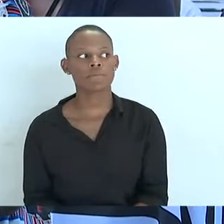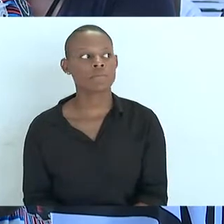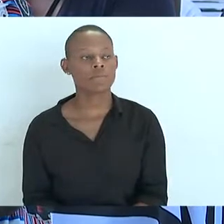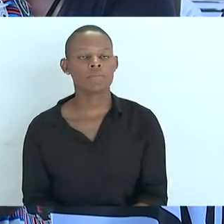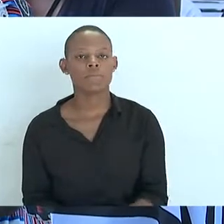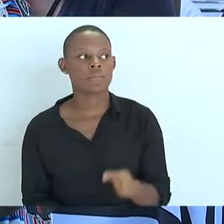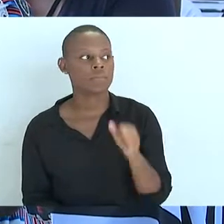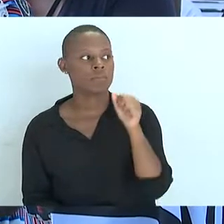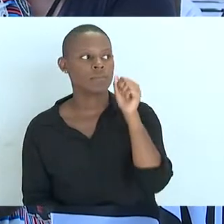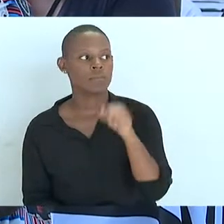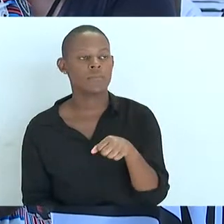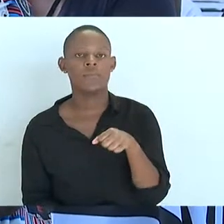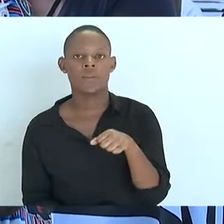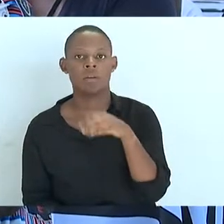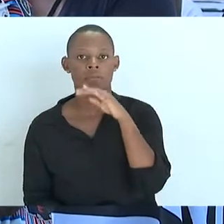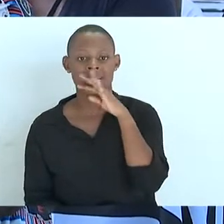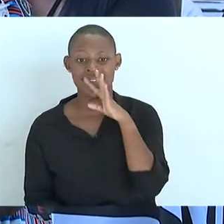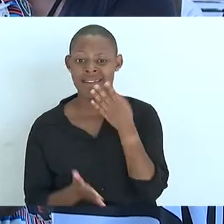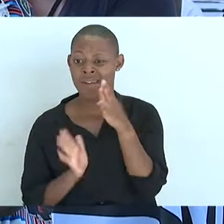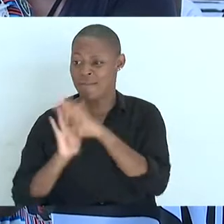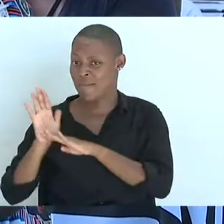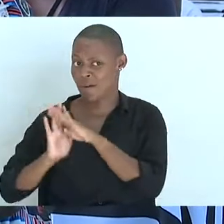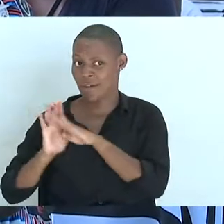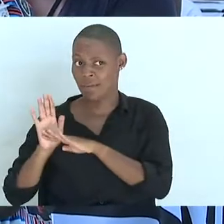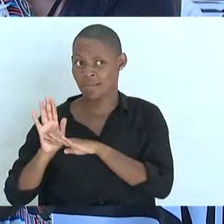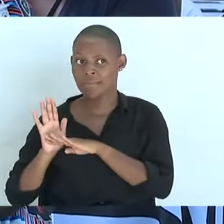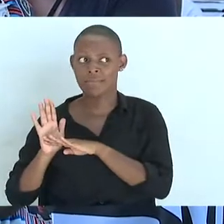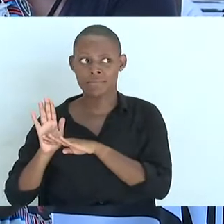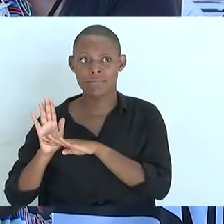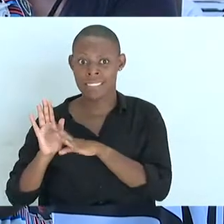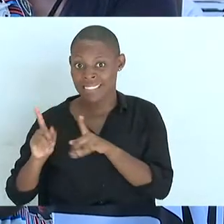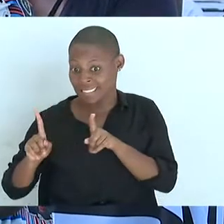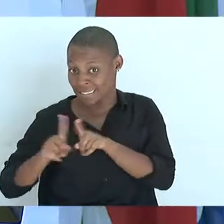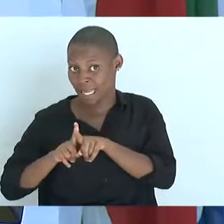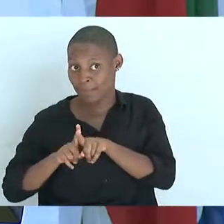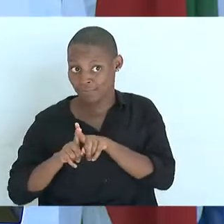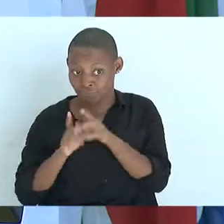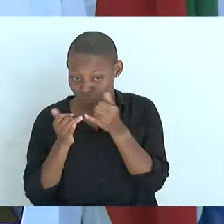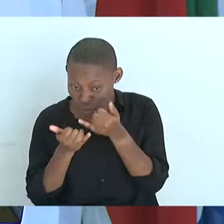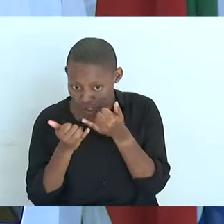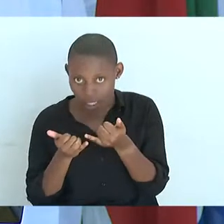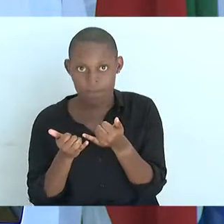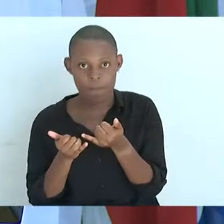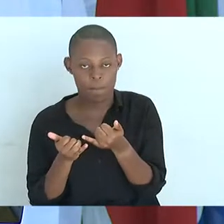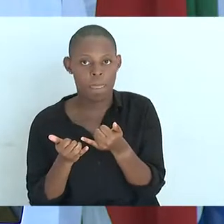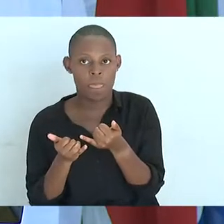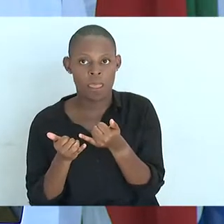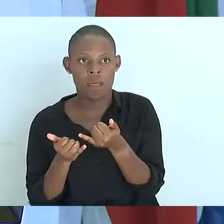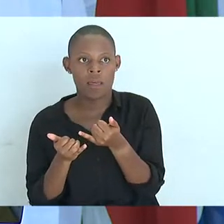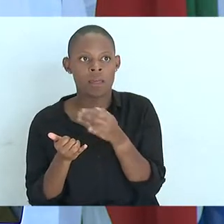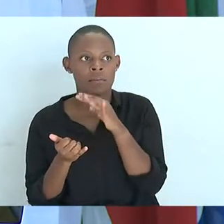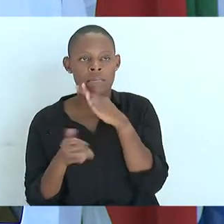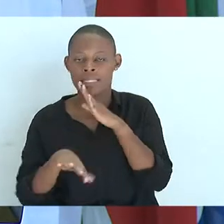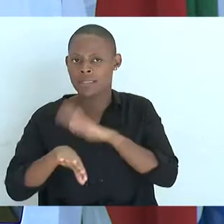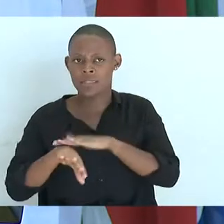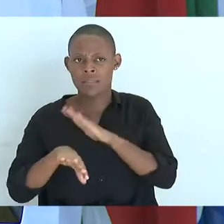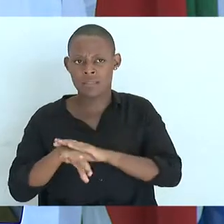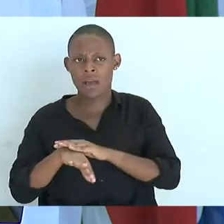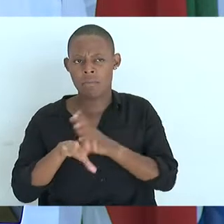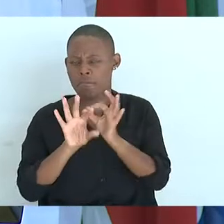I-program enhle efana nale, it came at a correct time,